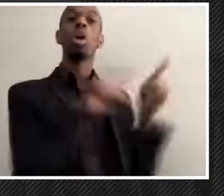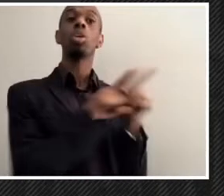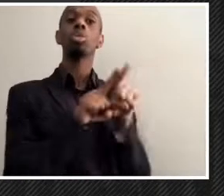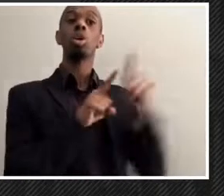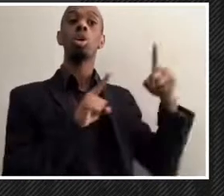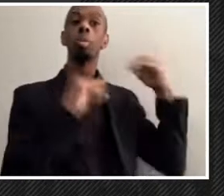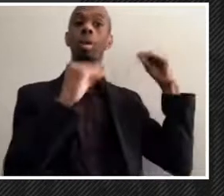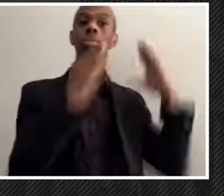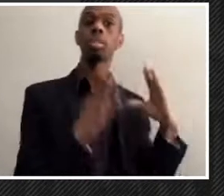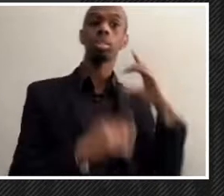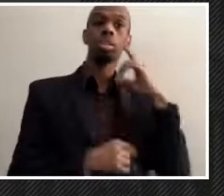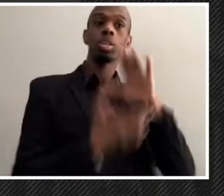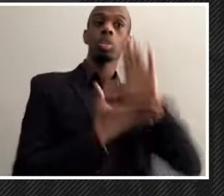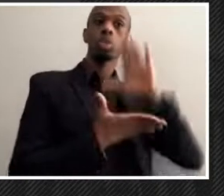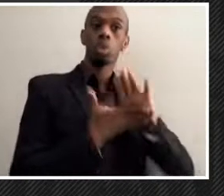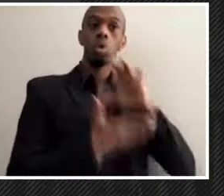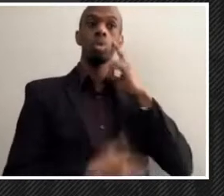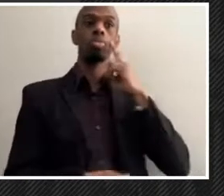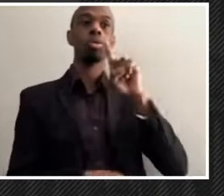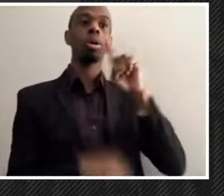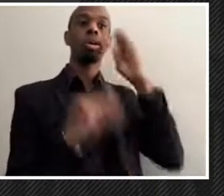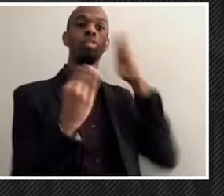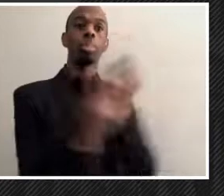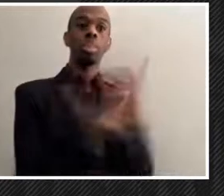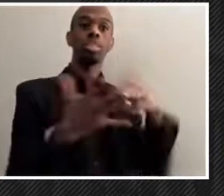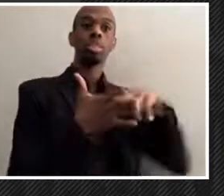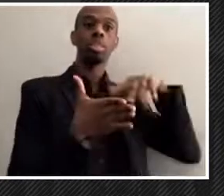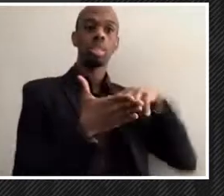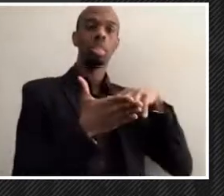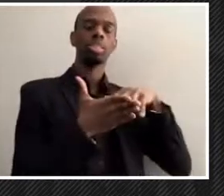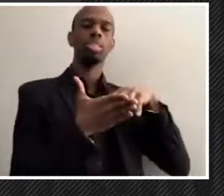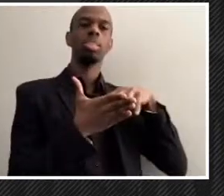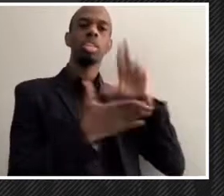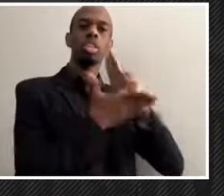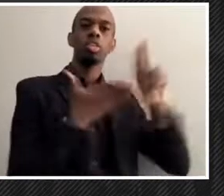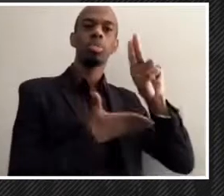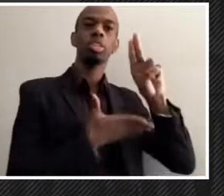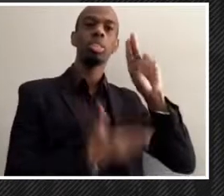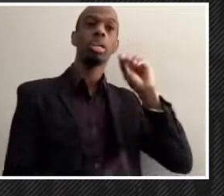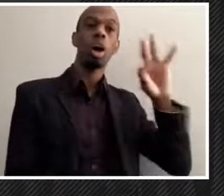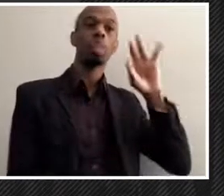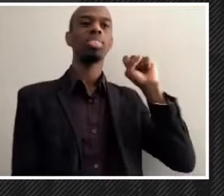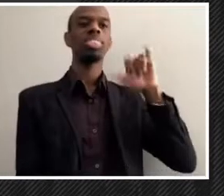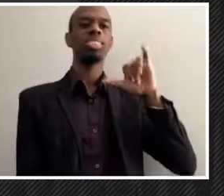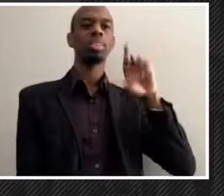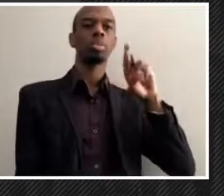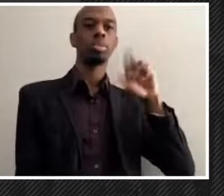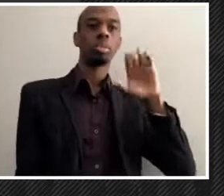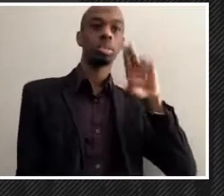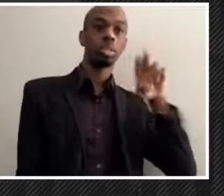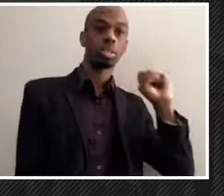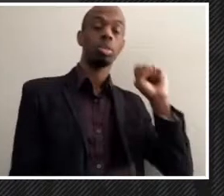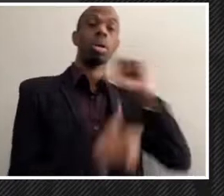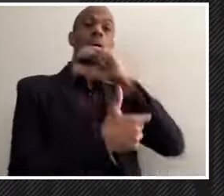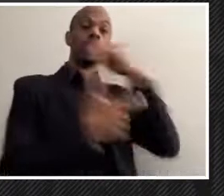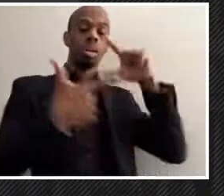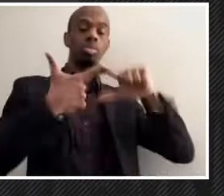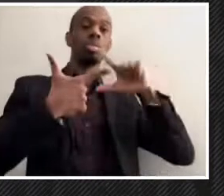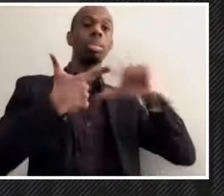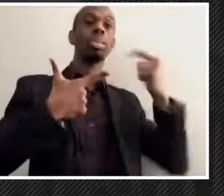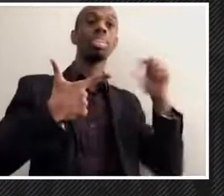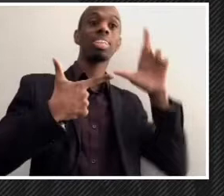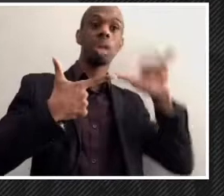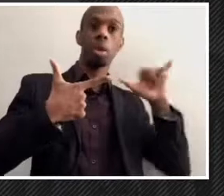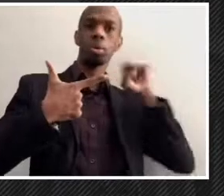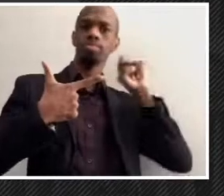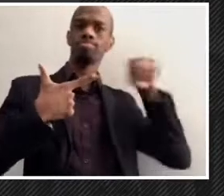of Information Studies at Syracuse University. Next, we have Gary coming up, who's a social justice advocate,